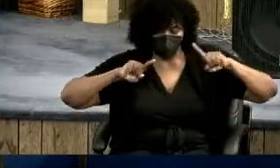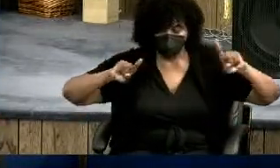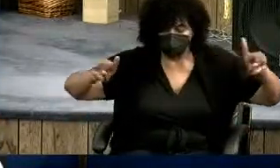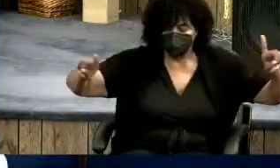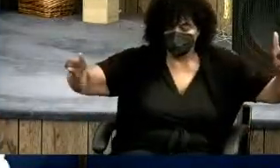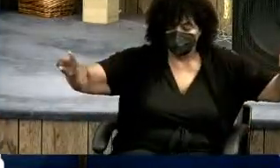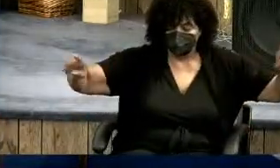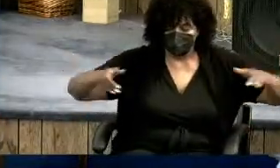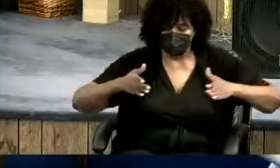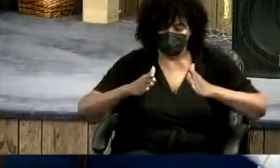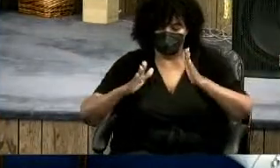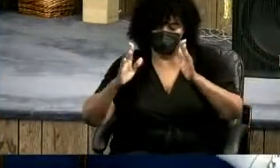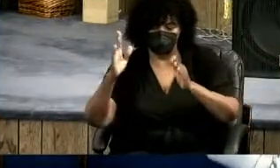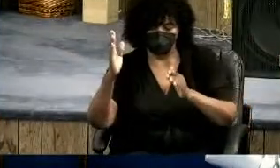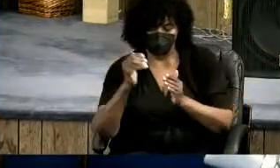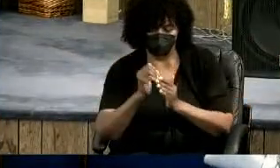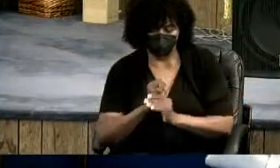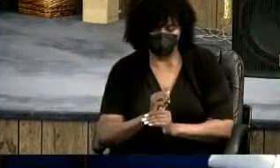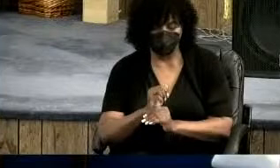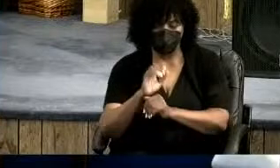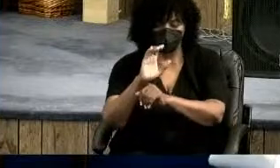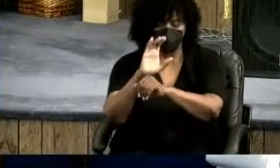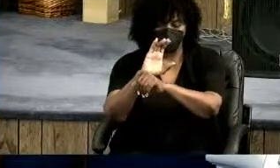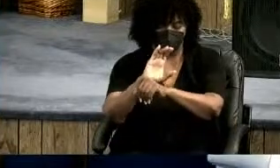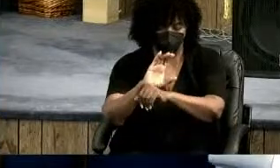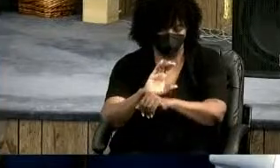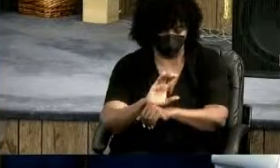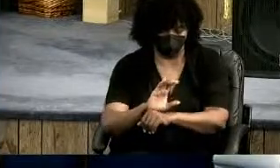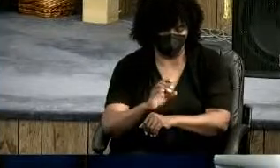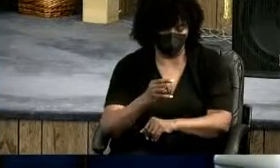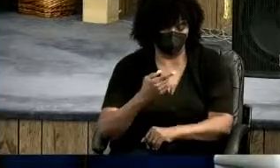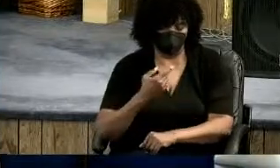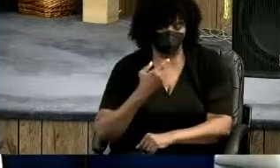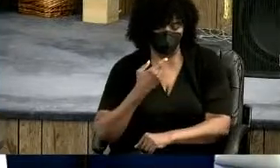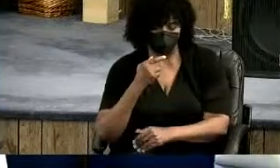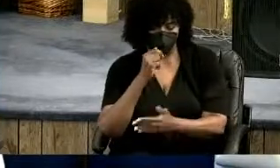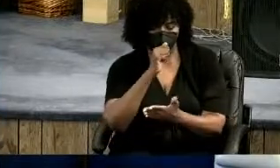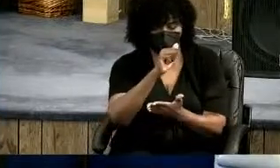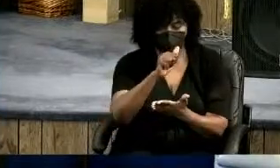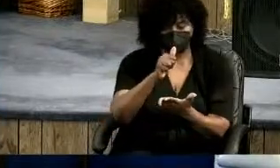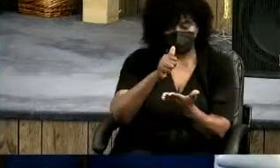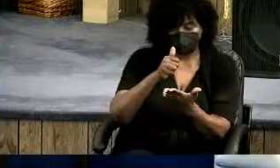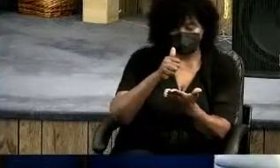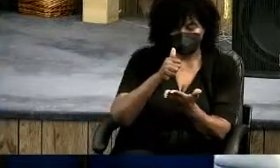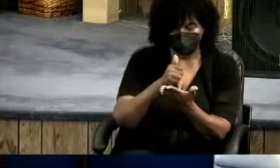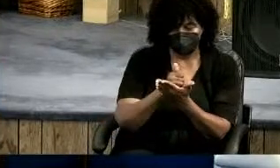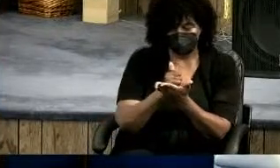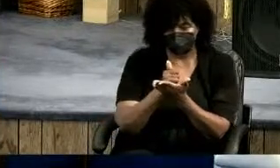Let the church say amen. God has spoken. Let the church say amen.